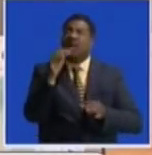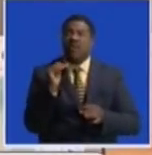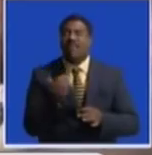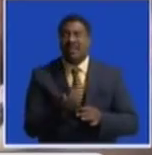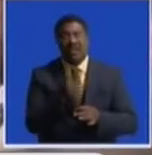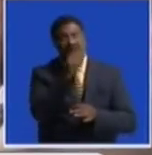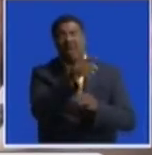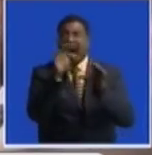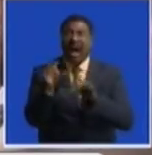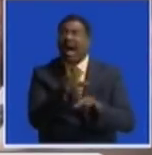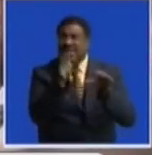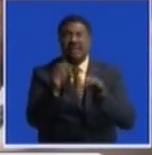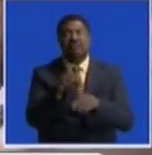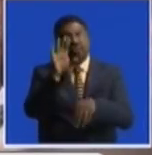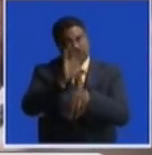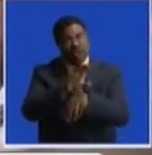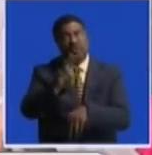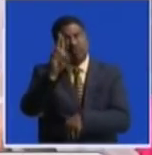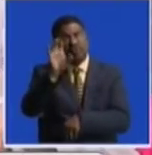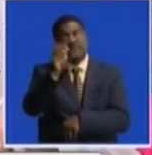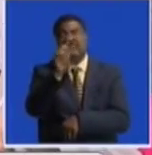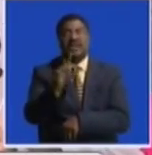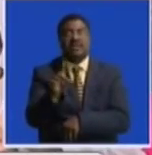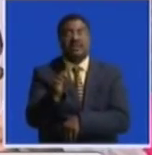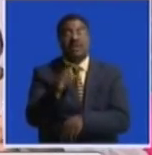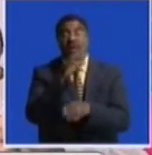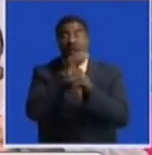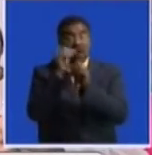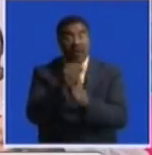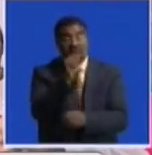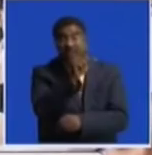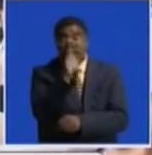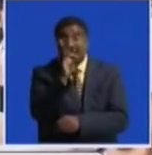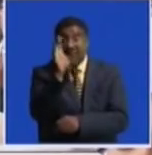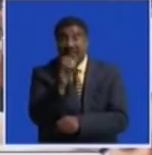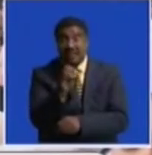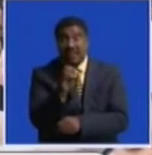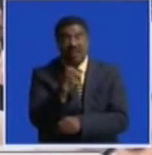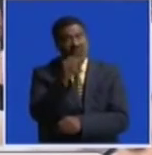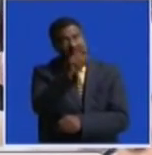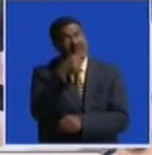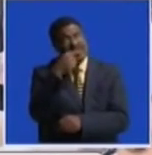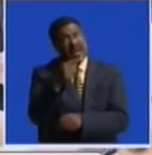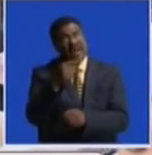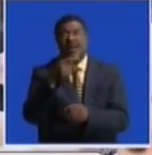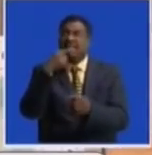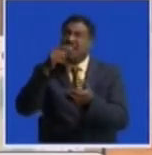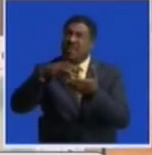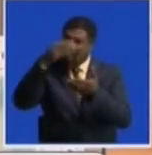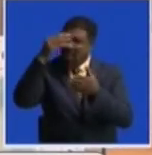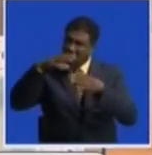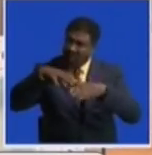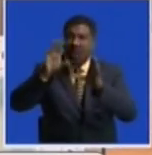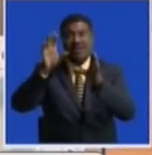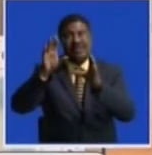the United Church of Zambia. At the age of 70 years, she demonstrated that learning is a lifelong process by